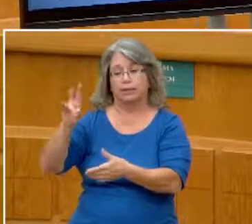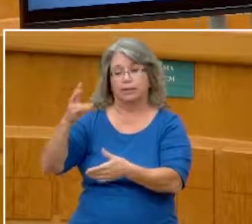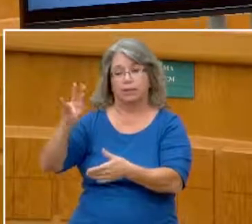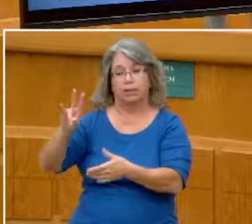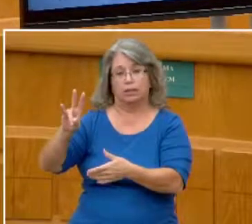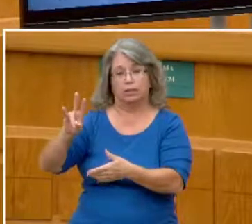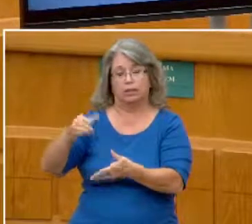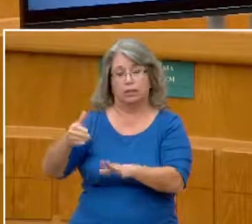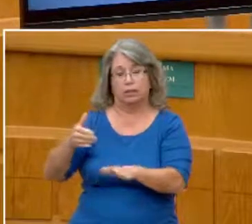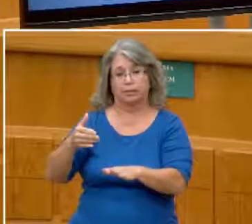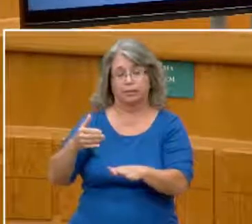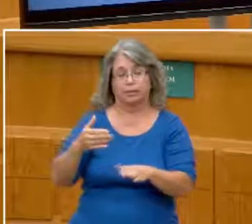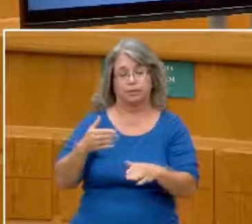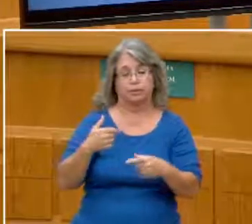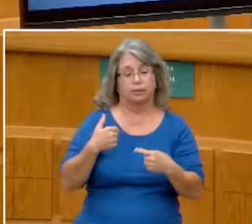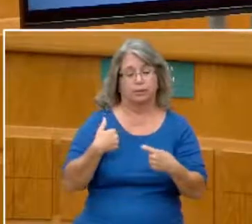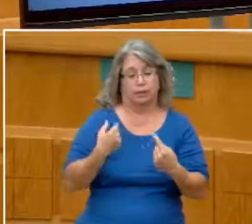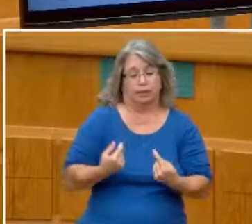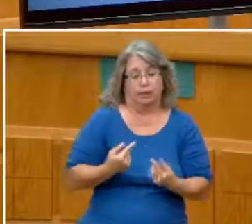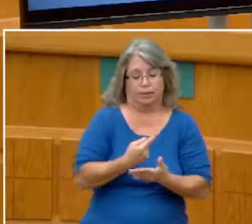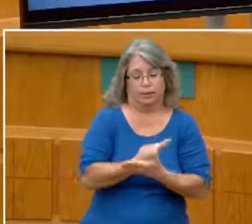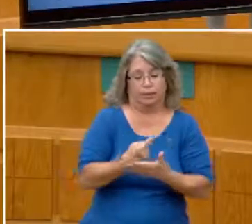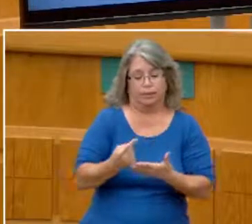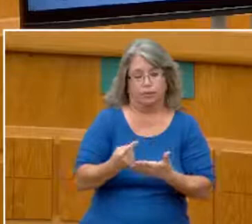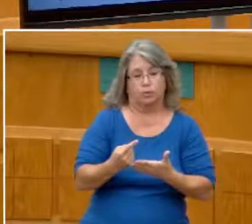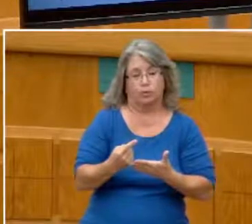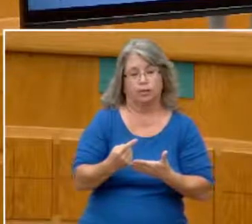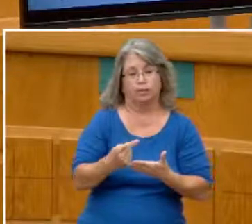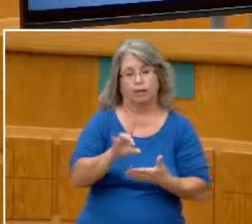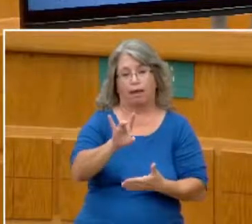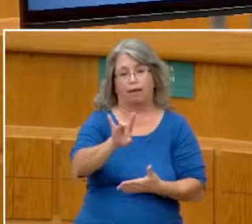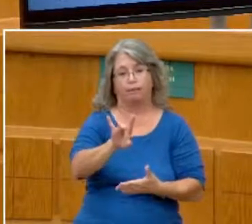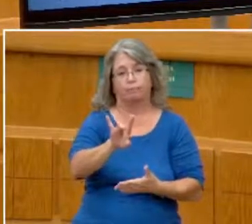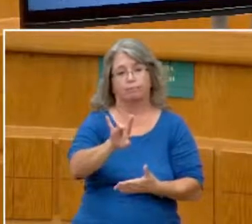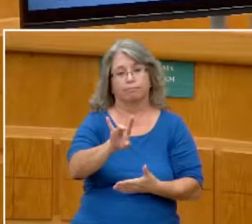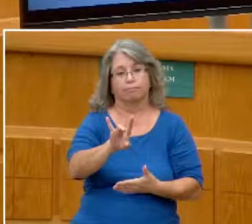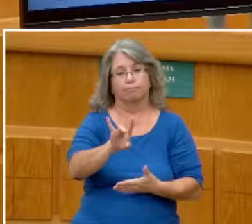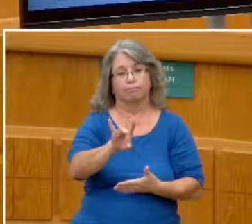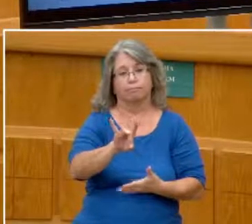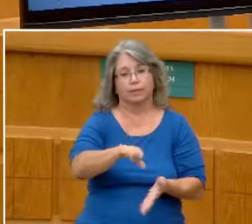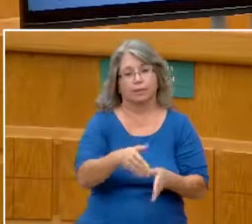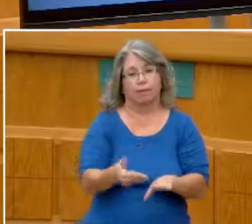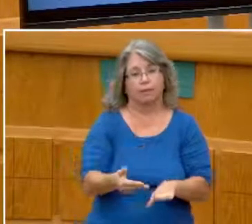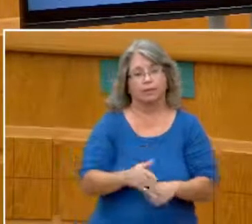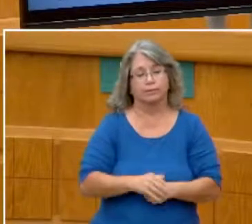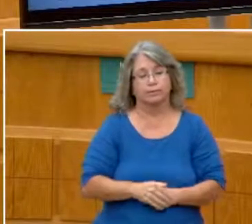and this past week was 8 deaths due to COVID-19.